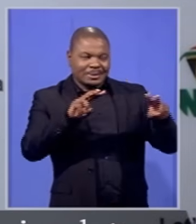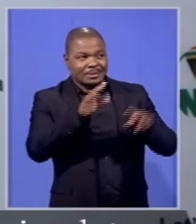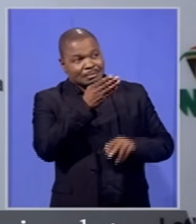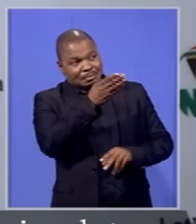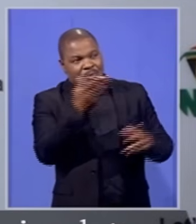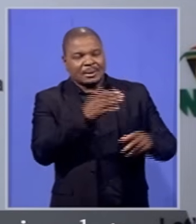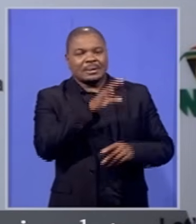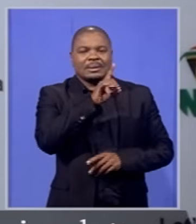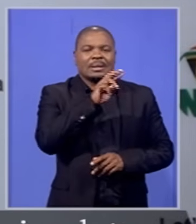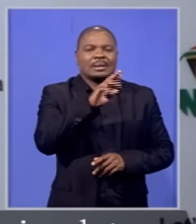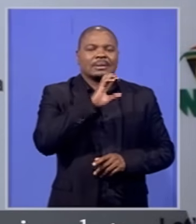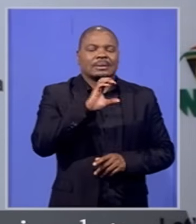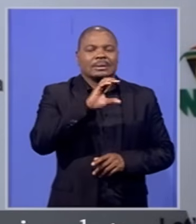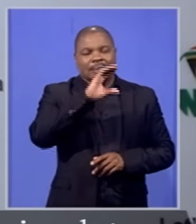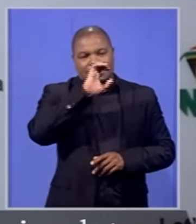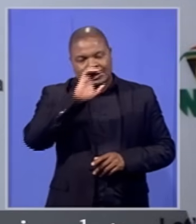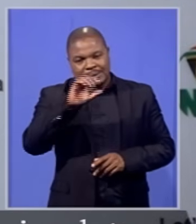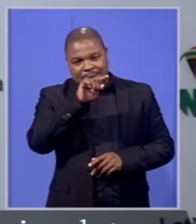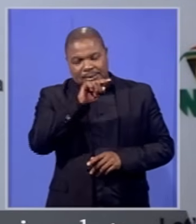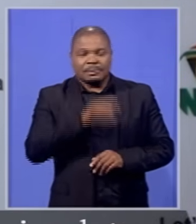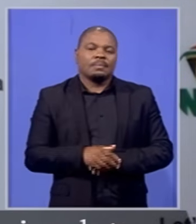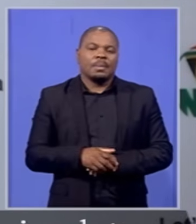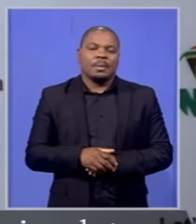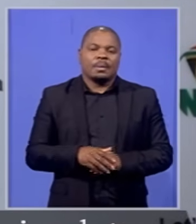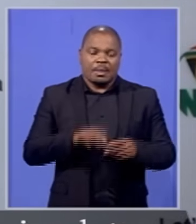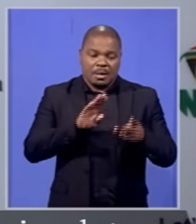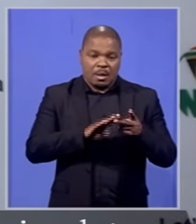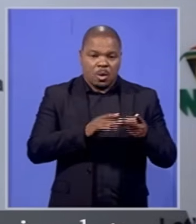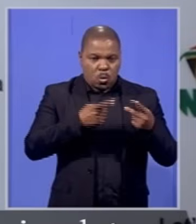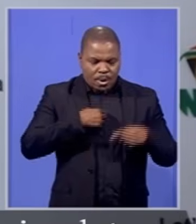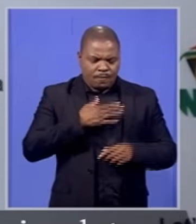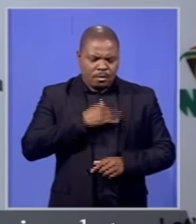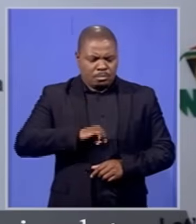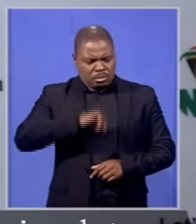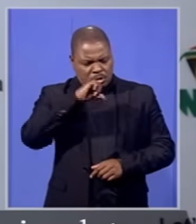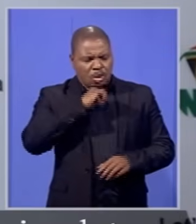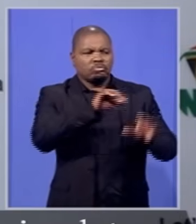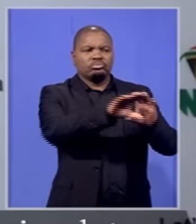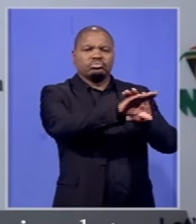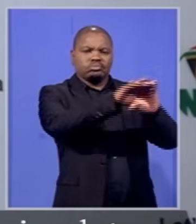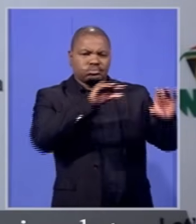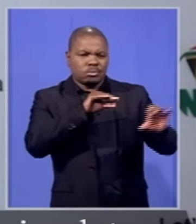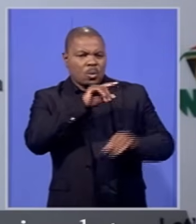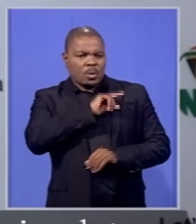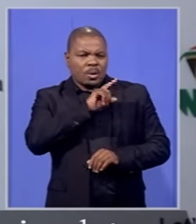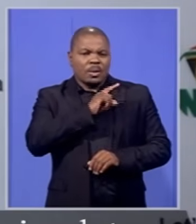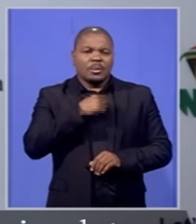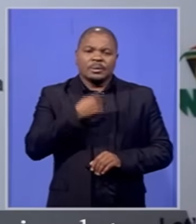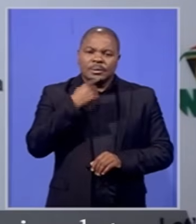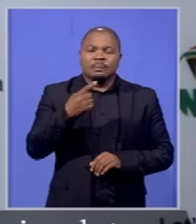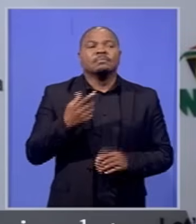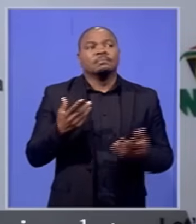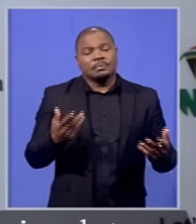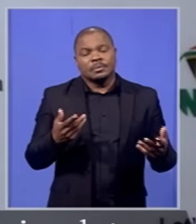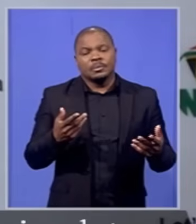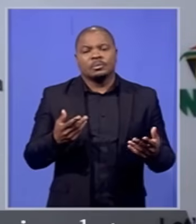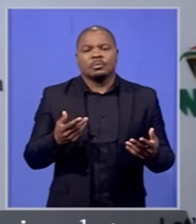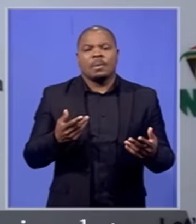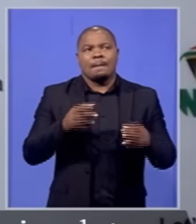DRC. And therefore, we are withdrawing with that pride to say there is an element